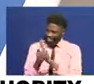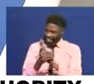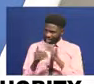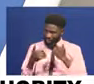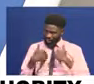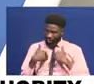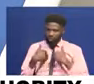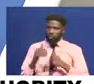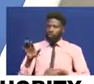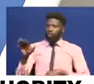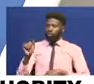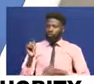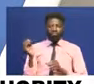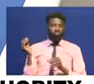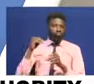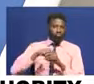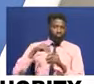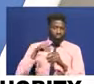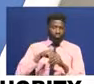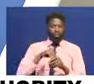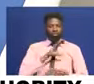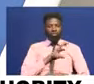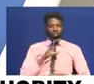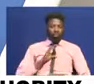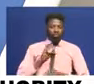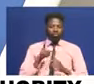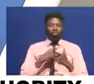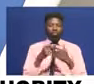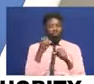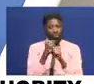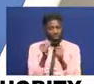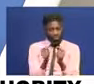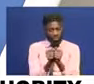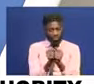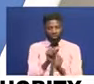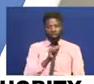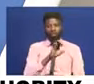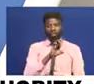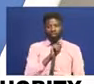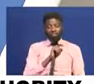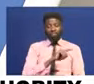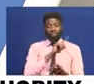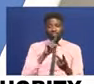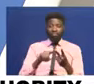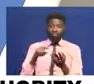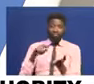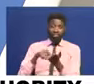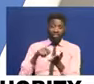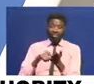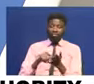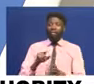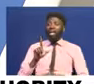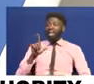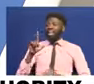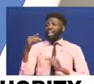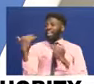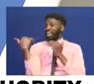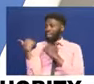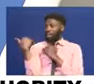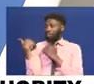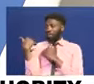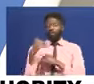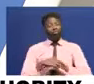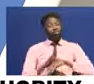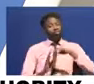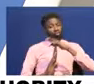that was done. So that report is being given in terms of the assets. In terms of the liabilities, again, it's an issue of tabulation. Liabilities, the biggest liabilities we